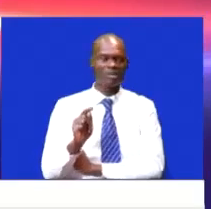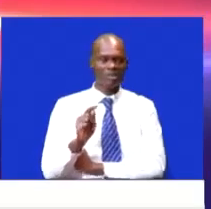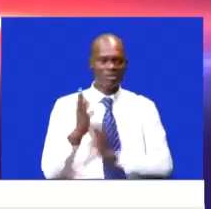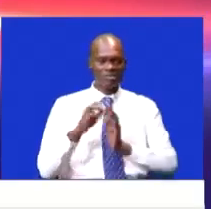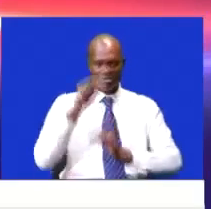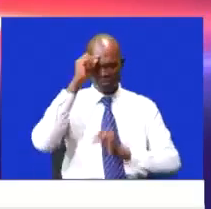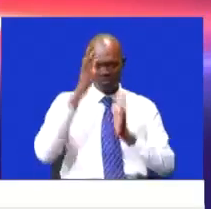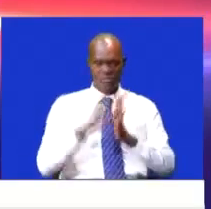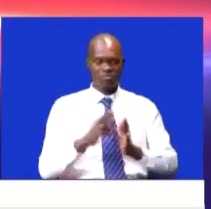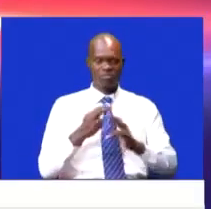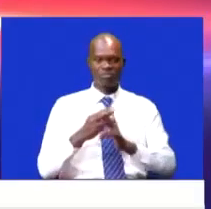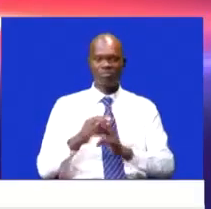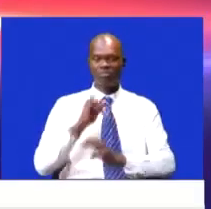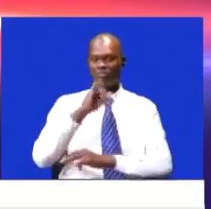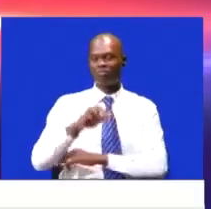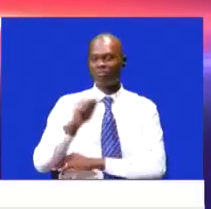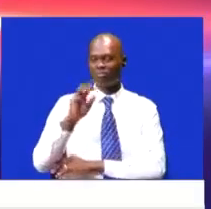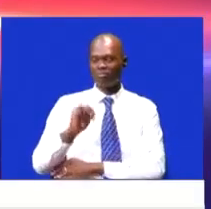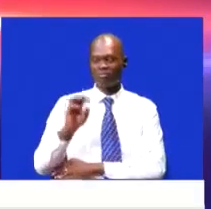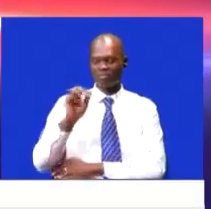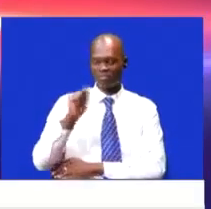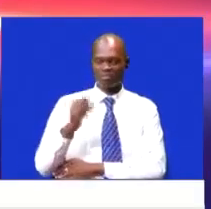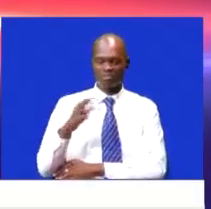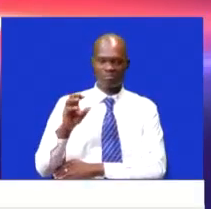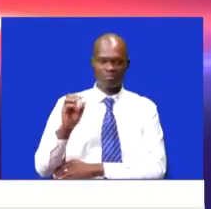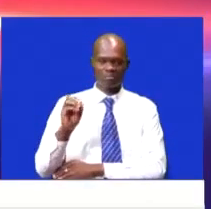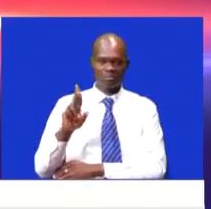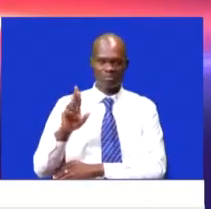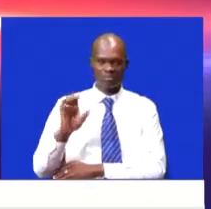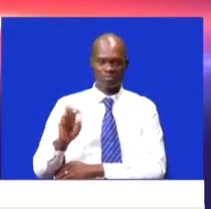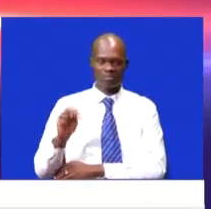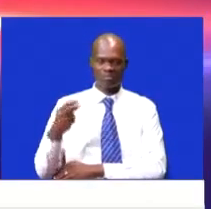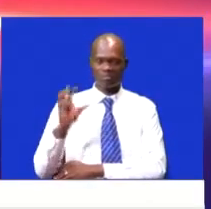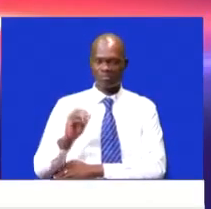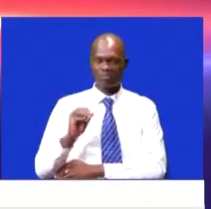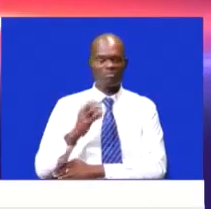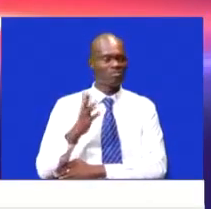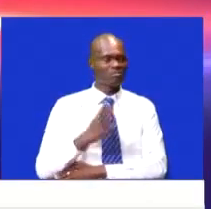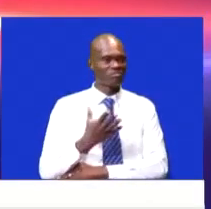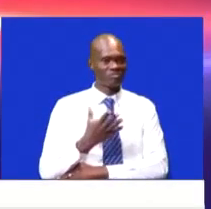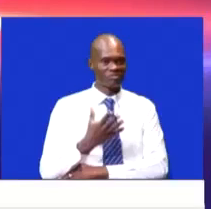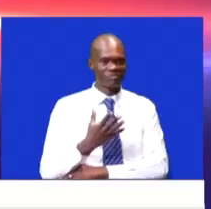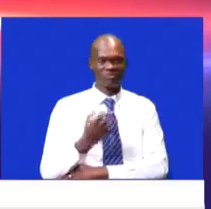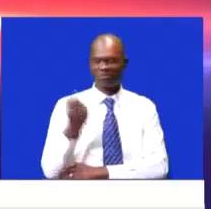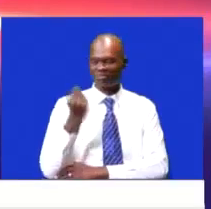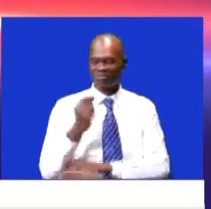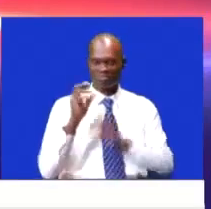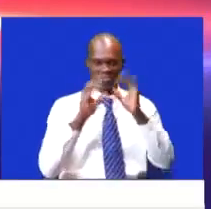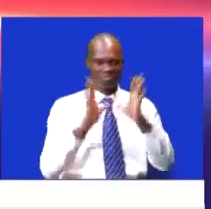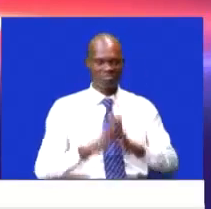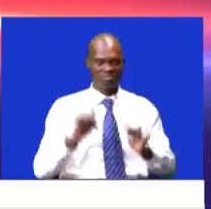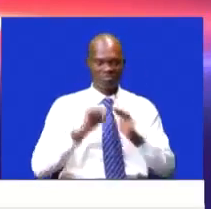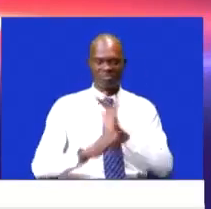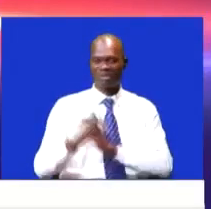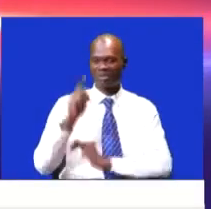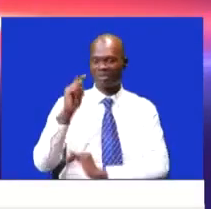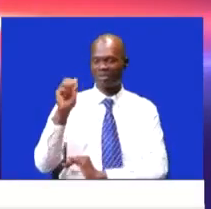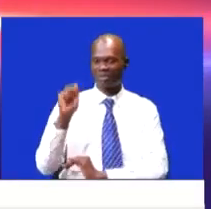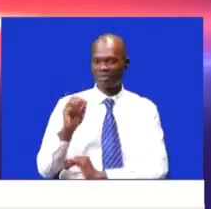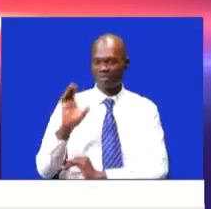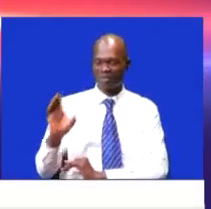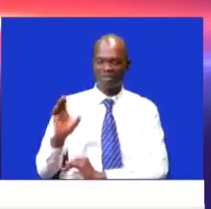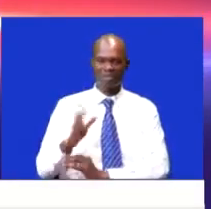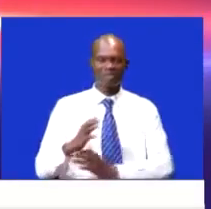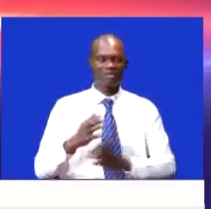kono ero migosi James Orengo owacho ni onge mar jopuonj e duol mar TSC ma bende osekelo siasa e duol